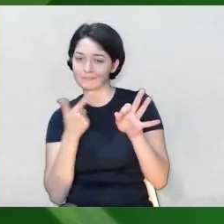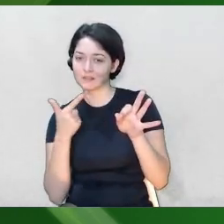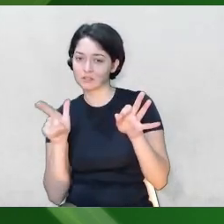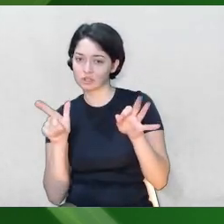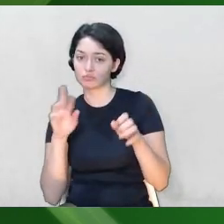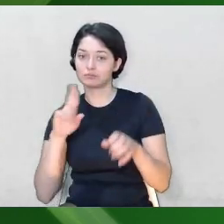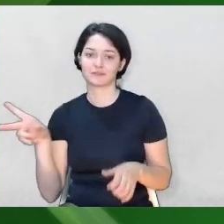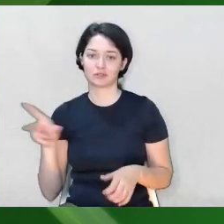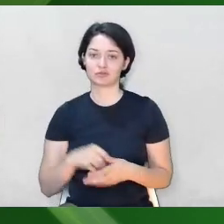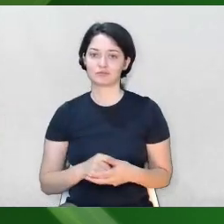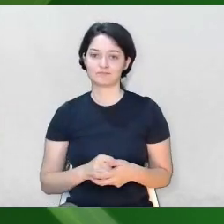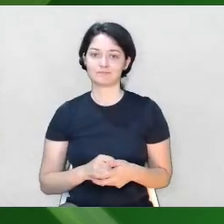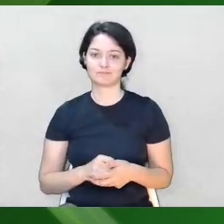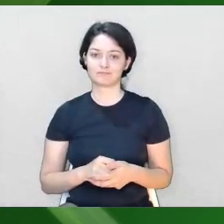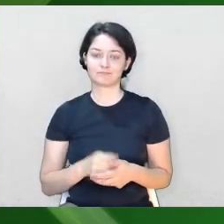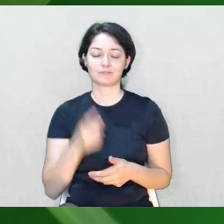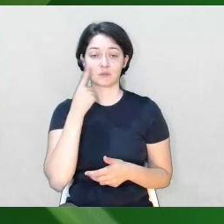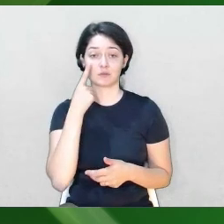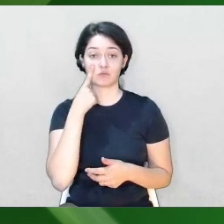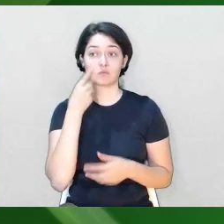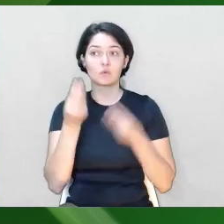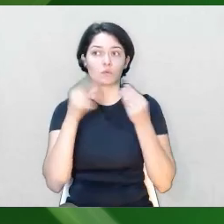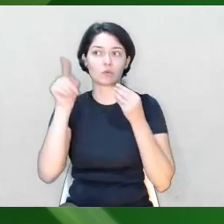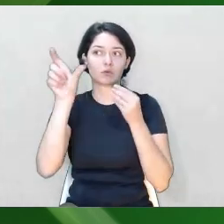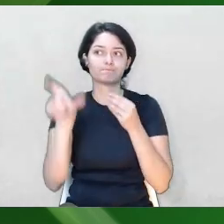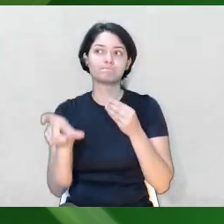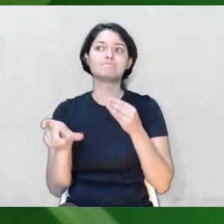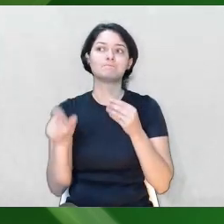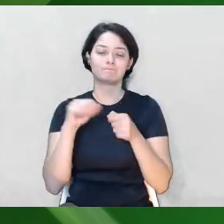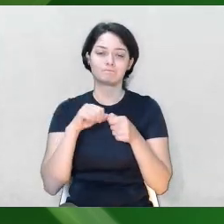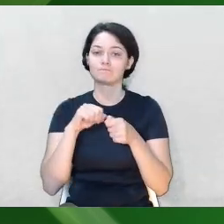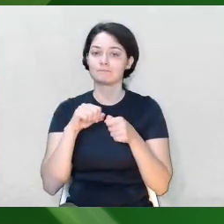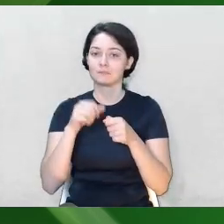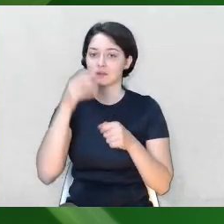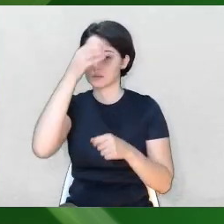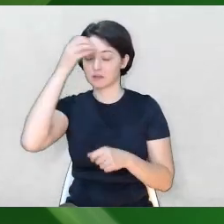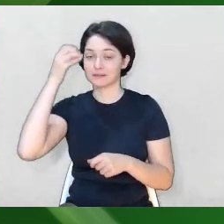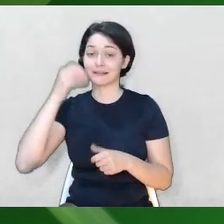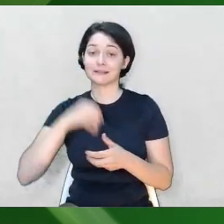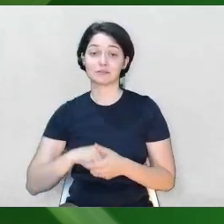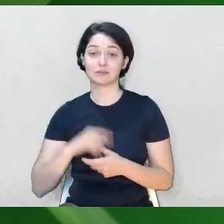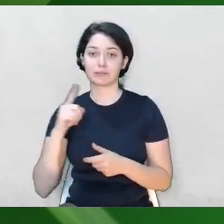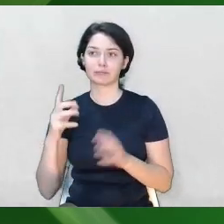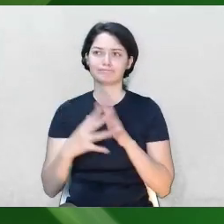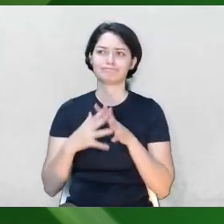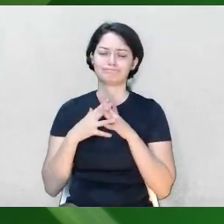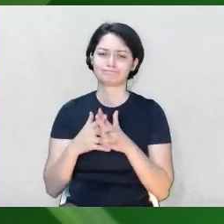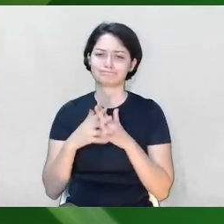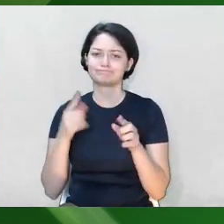You can see we were looking at the customer's behavior, as Elinho said. He